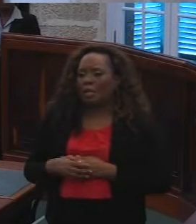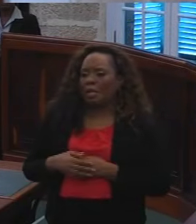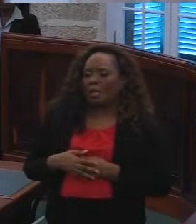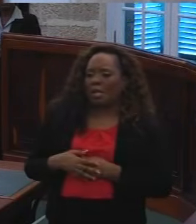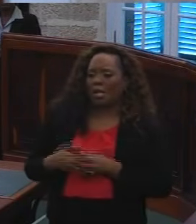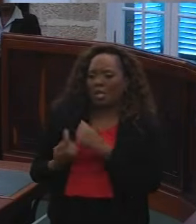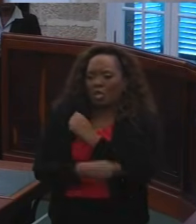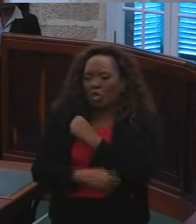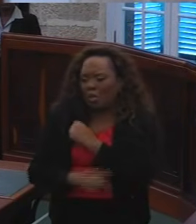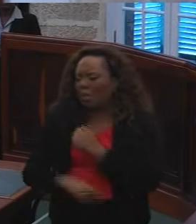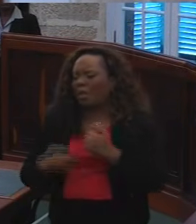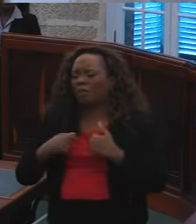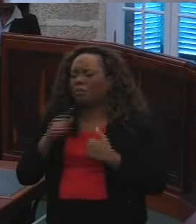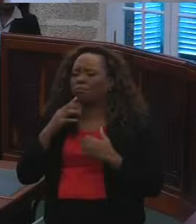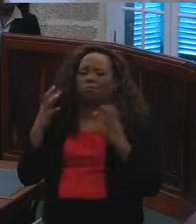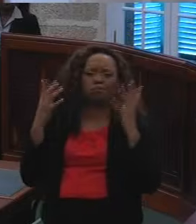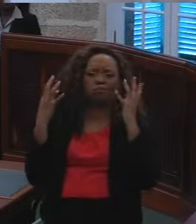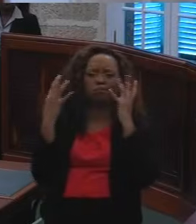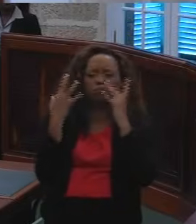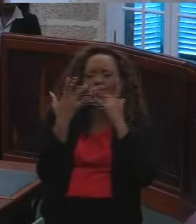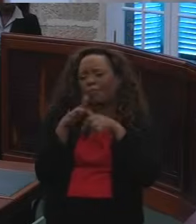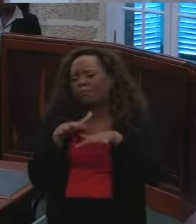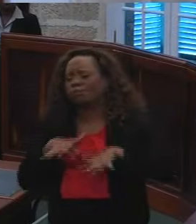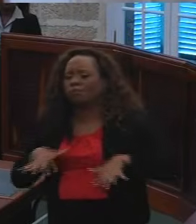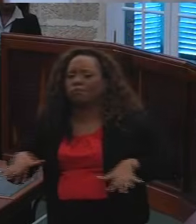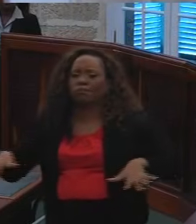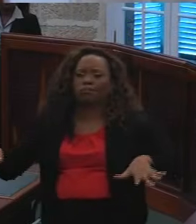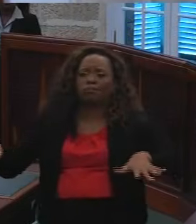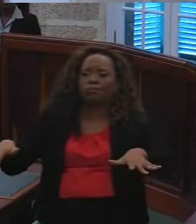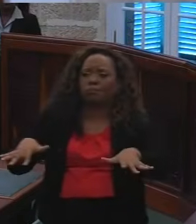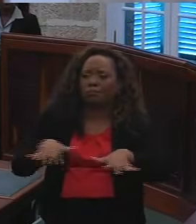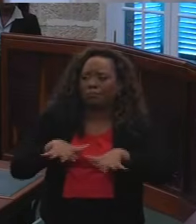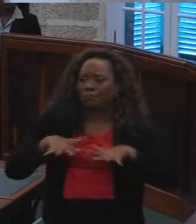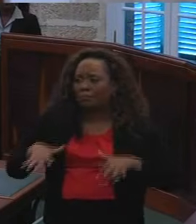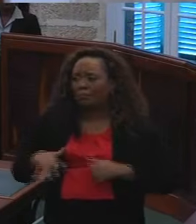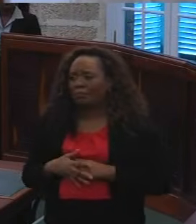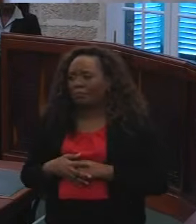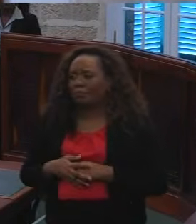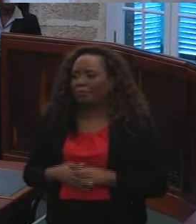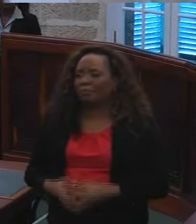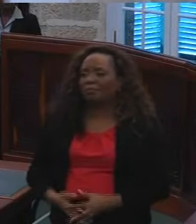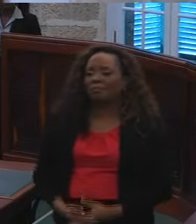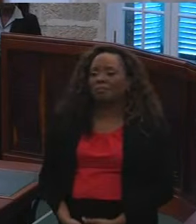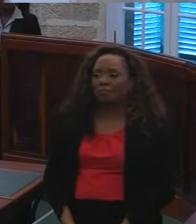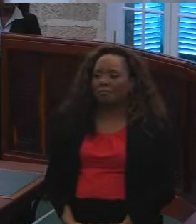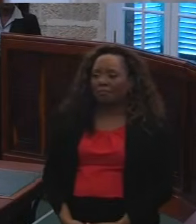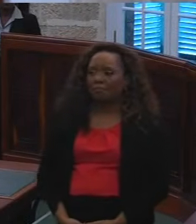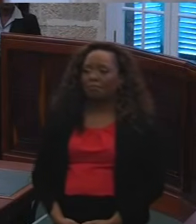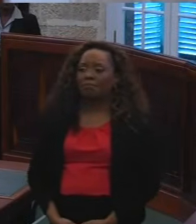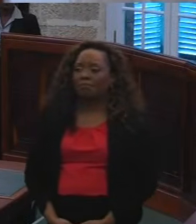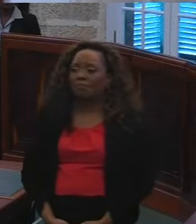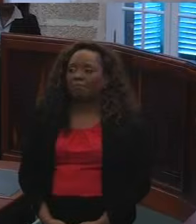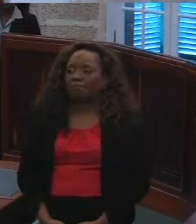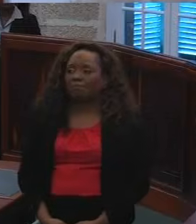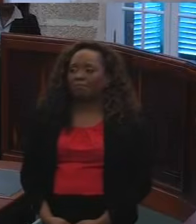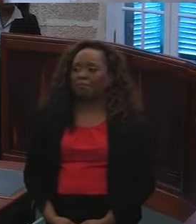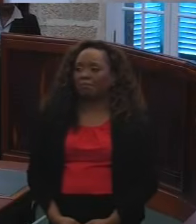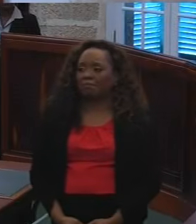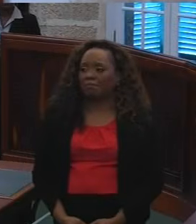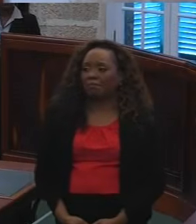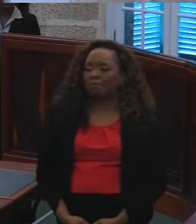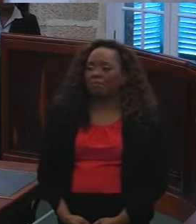view of Barbados like every place else. The farmer, that's someone told me, my colleague from St. John told me the